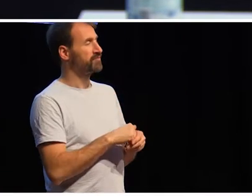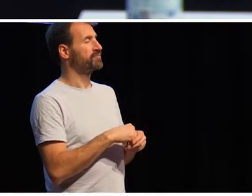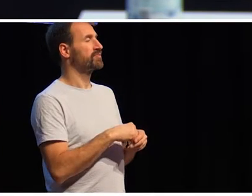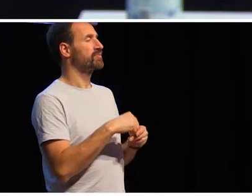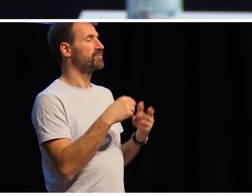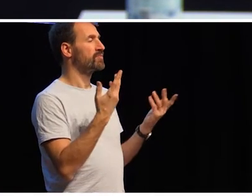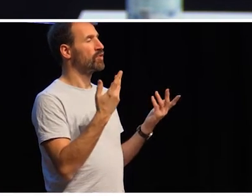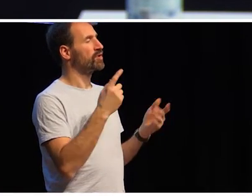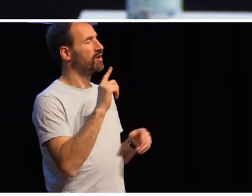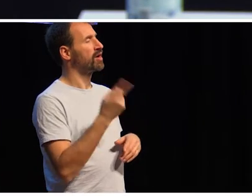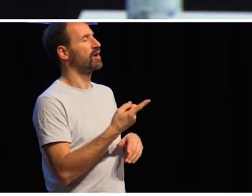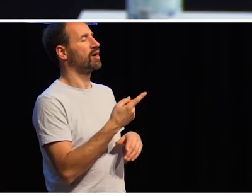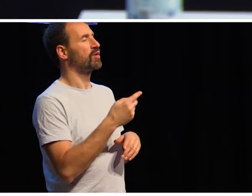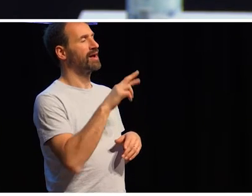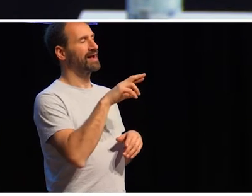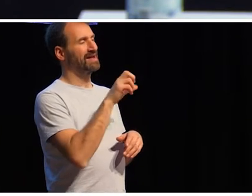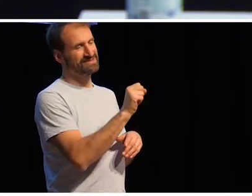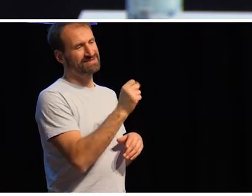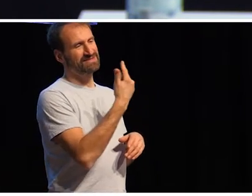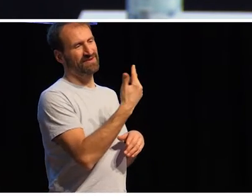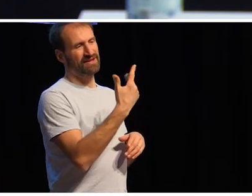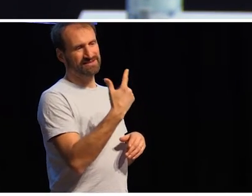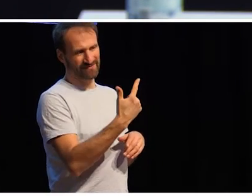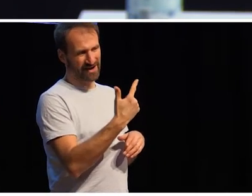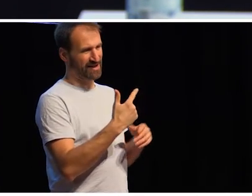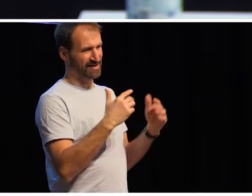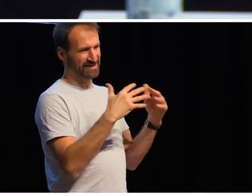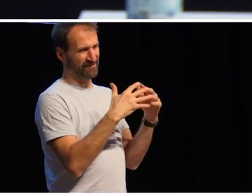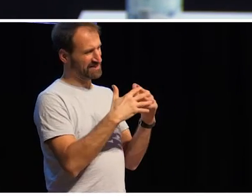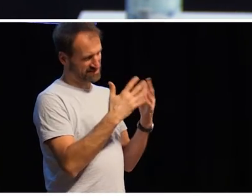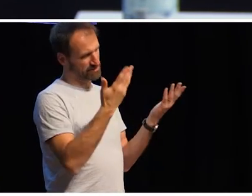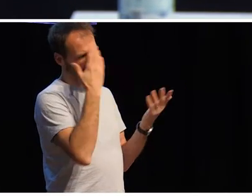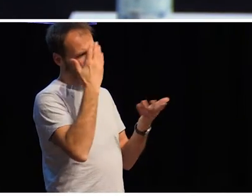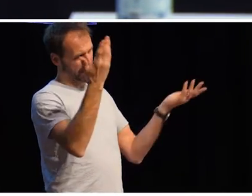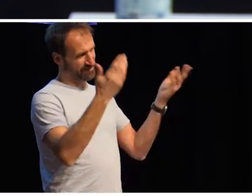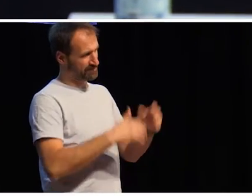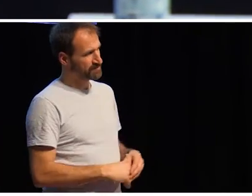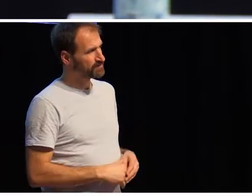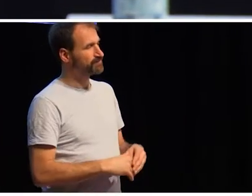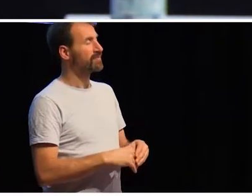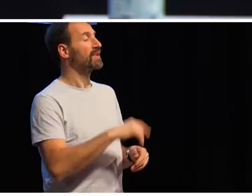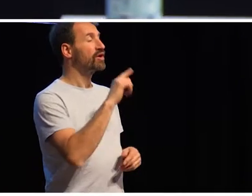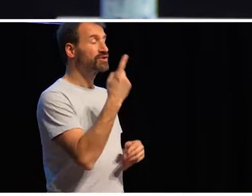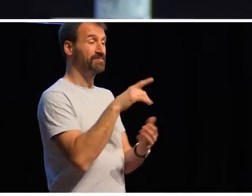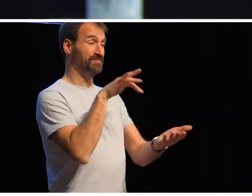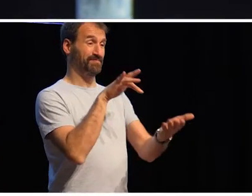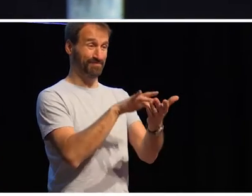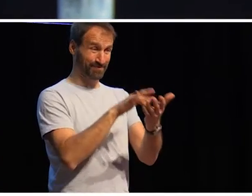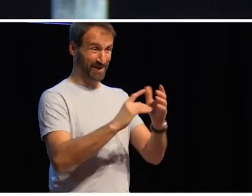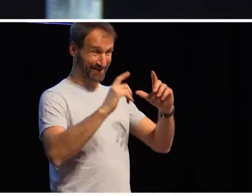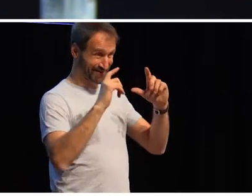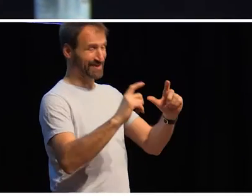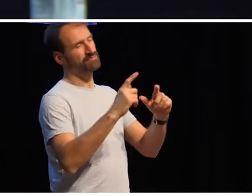old RS-232 interface. And then in the middle, you have the so-called IoT gateway,